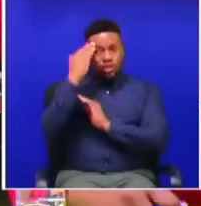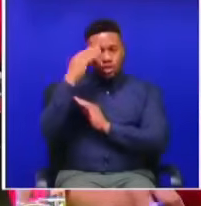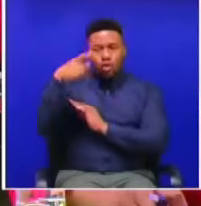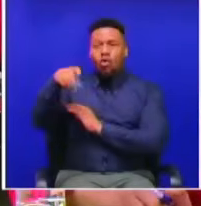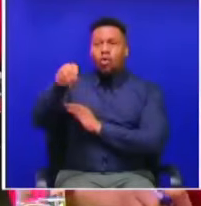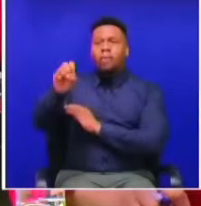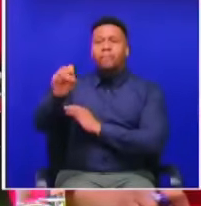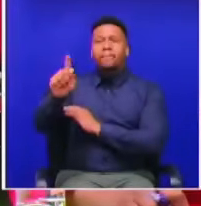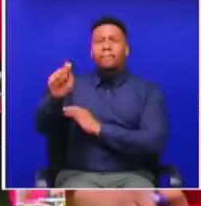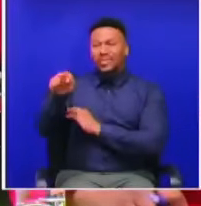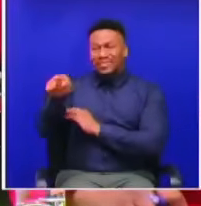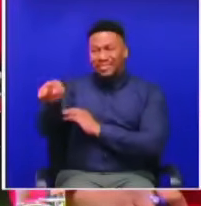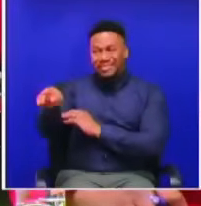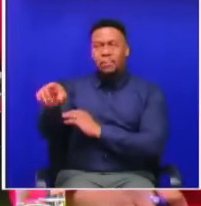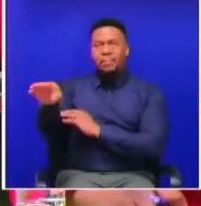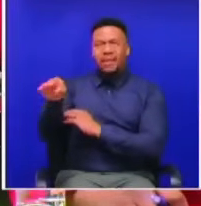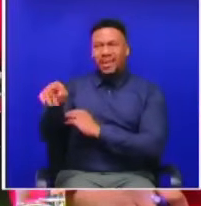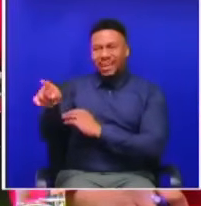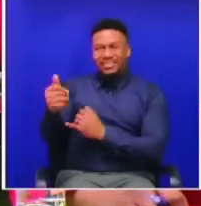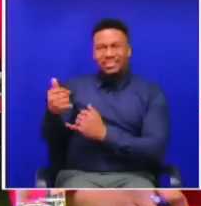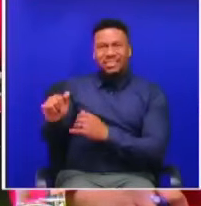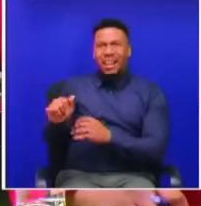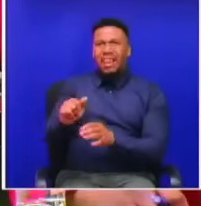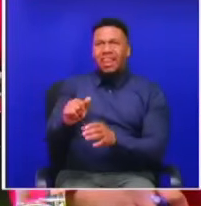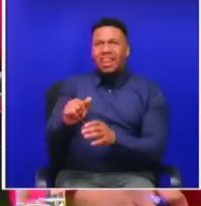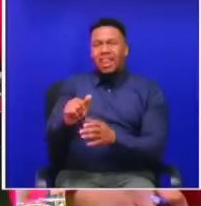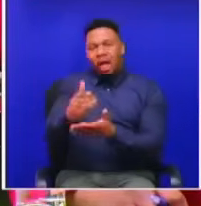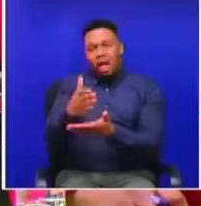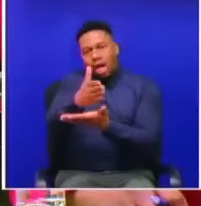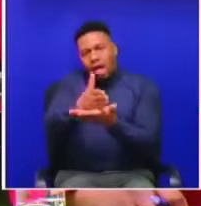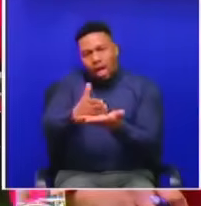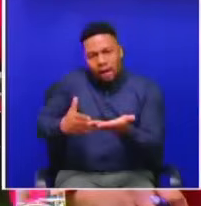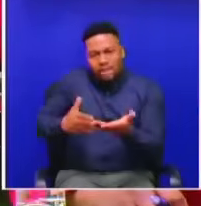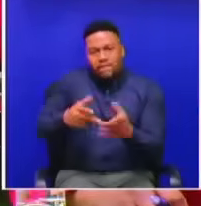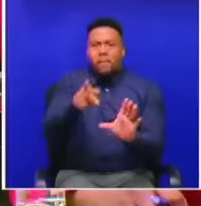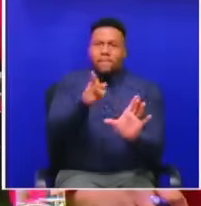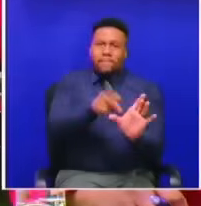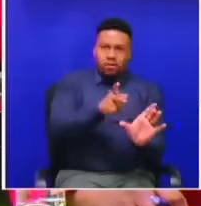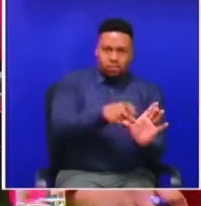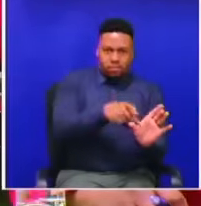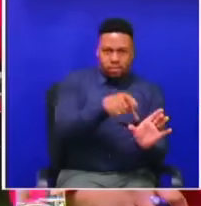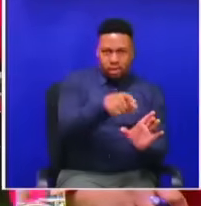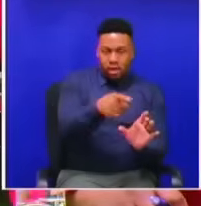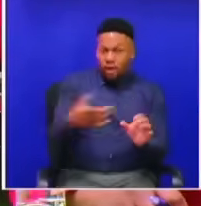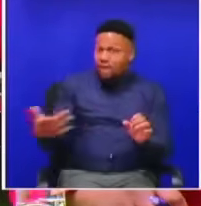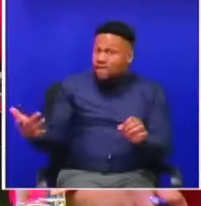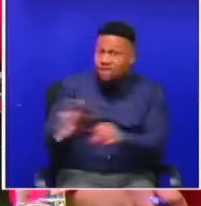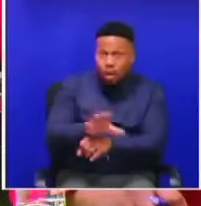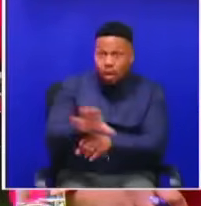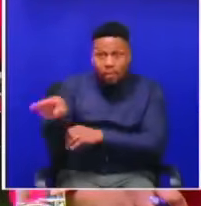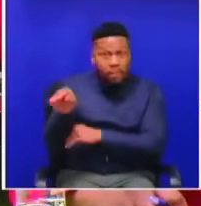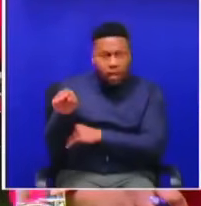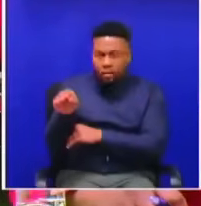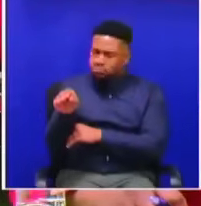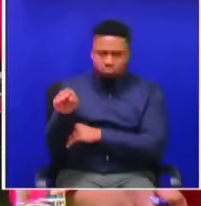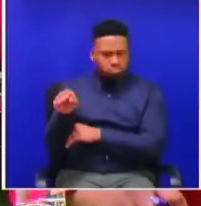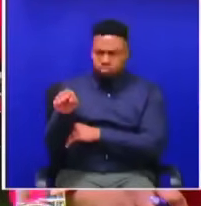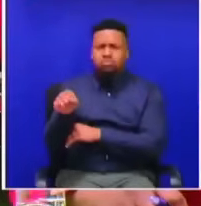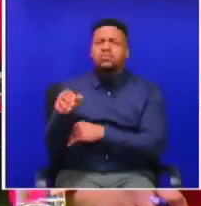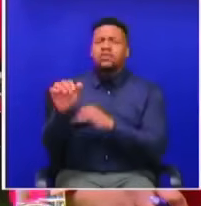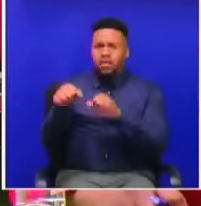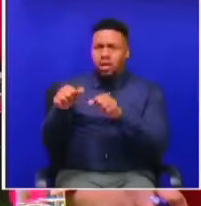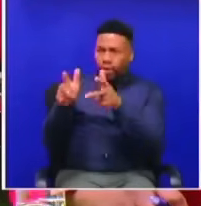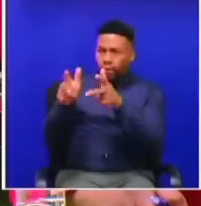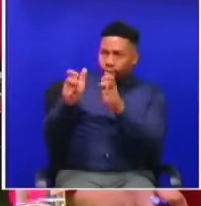system participant and not a fully fledged bank. Yes, we've heard you that we're in the process of establishing it as a fully fledged